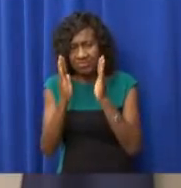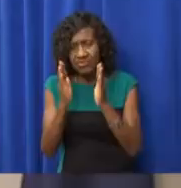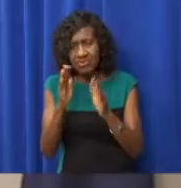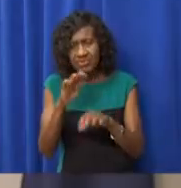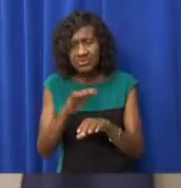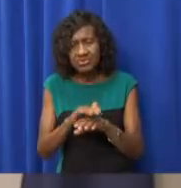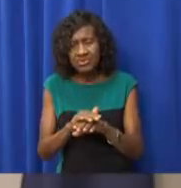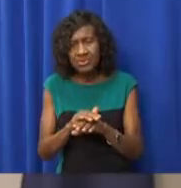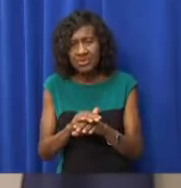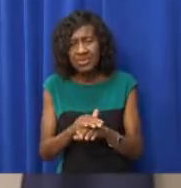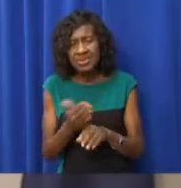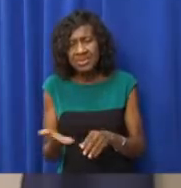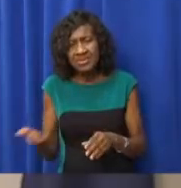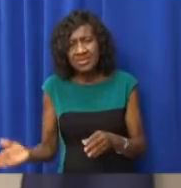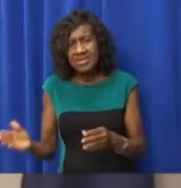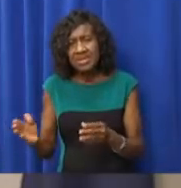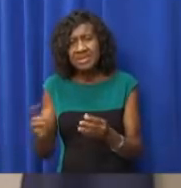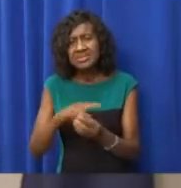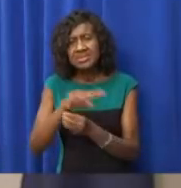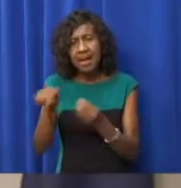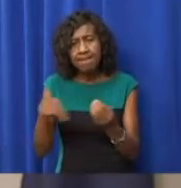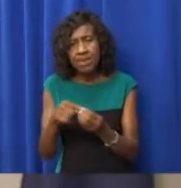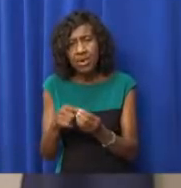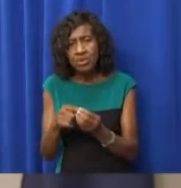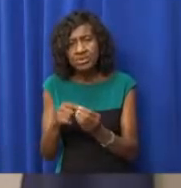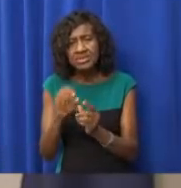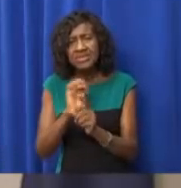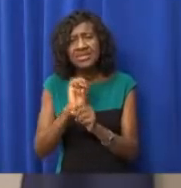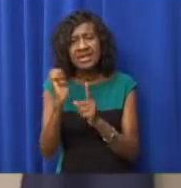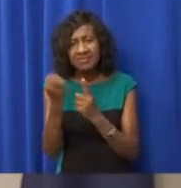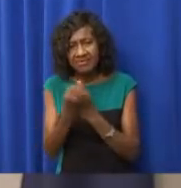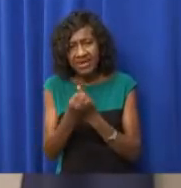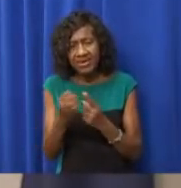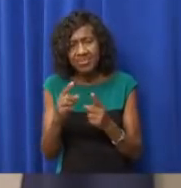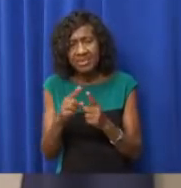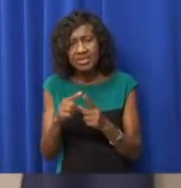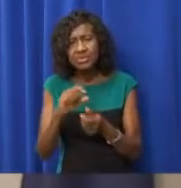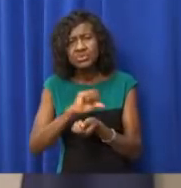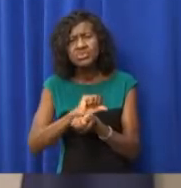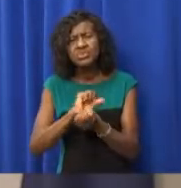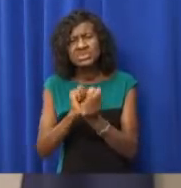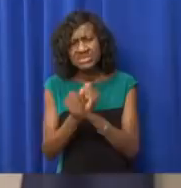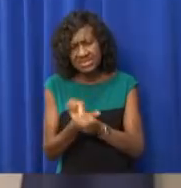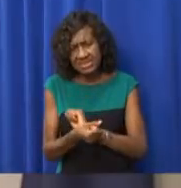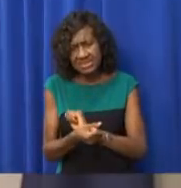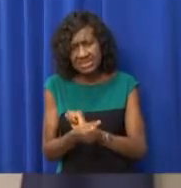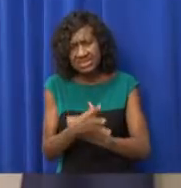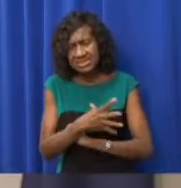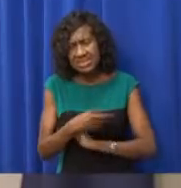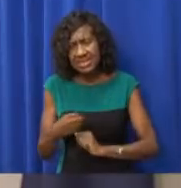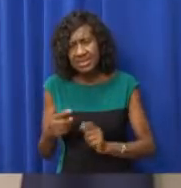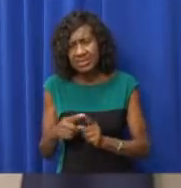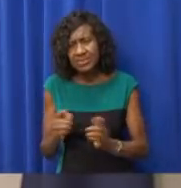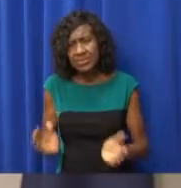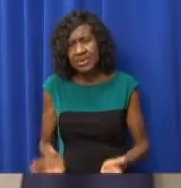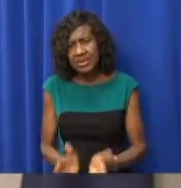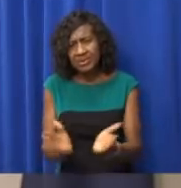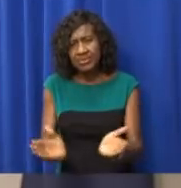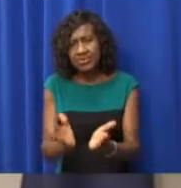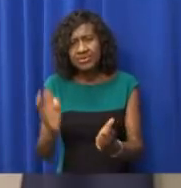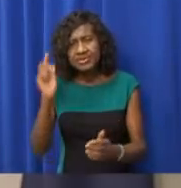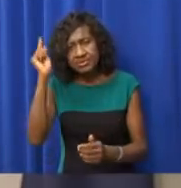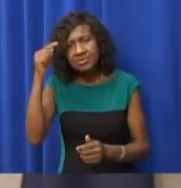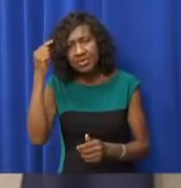issues and offers a global forum for inspiring positive change, as well as encouraging